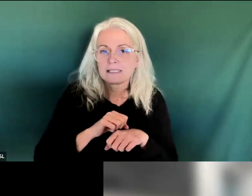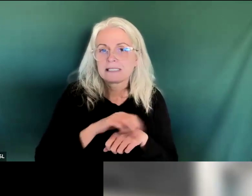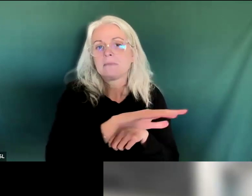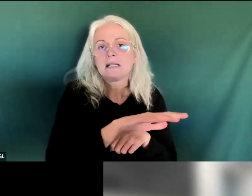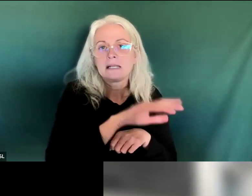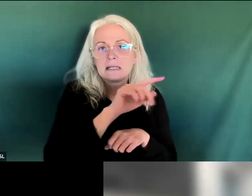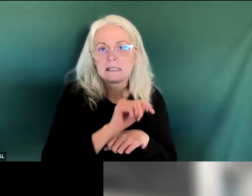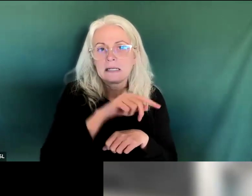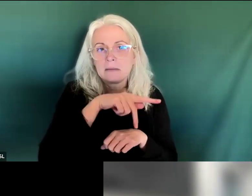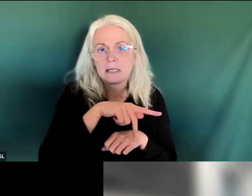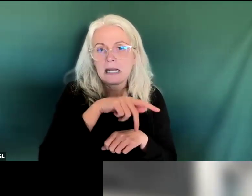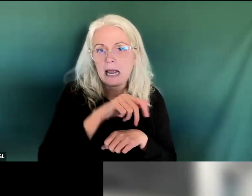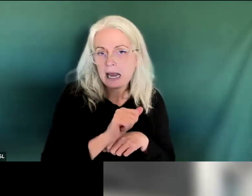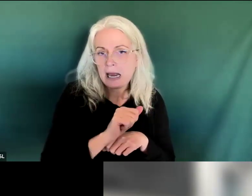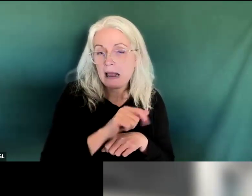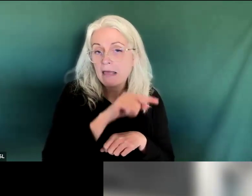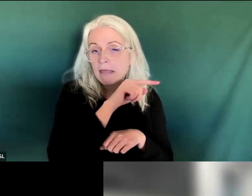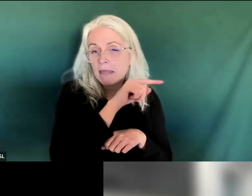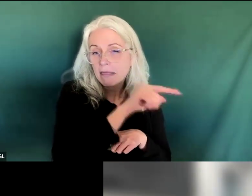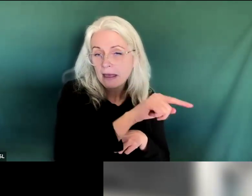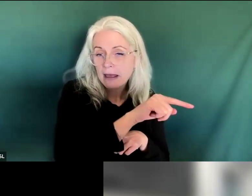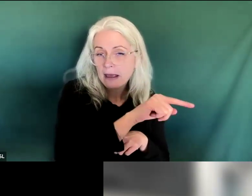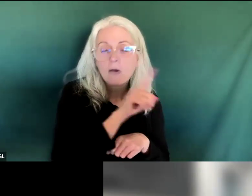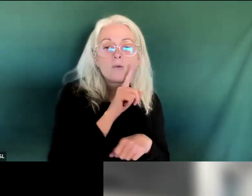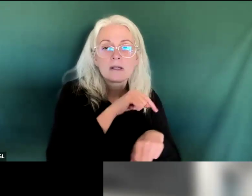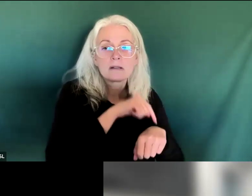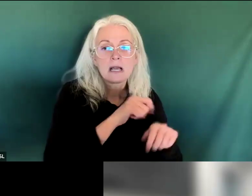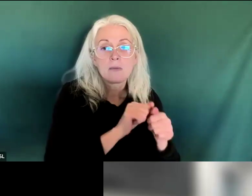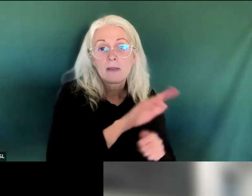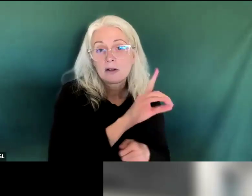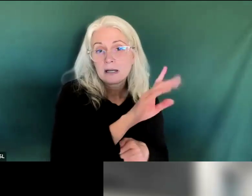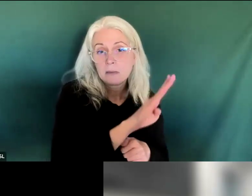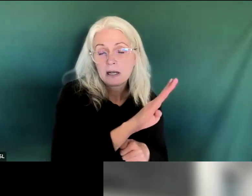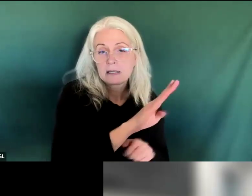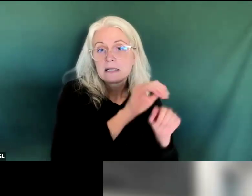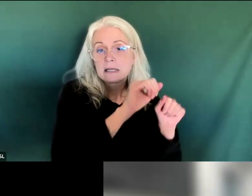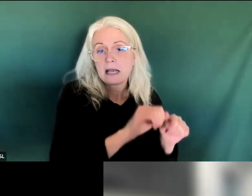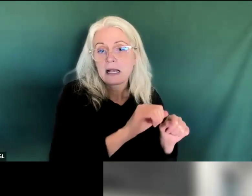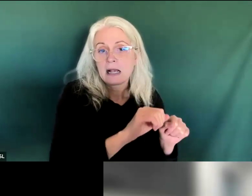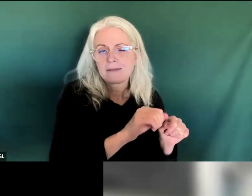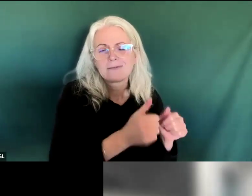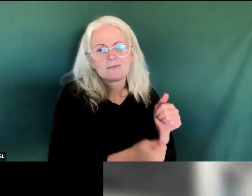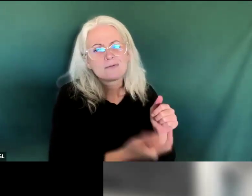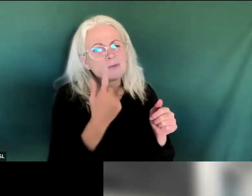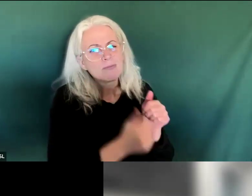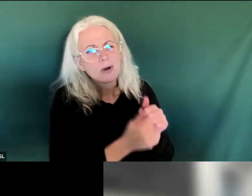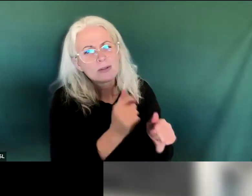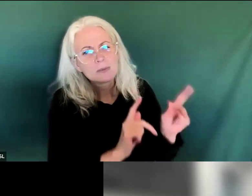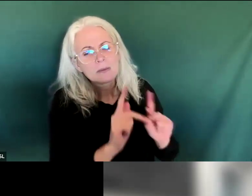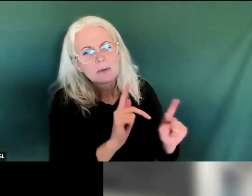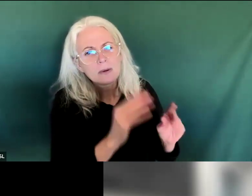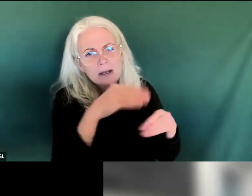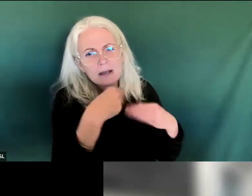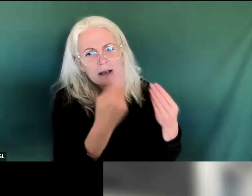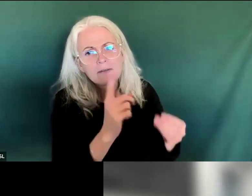the TPA, who would then pretty much real time with their database connection be able to, for the majority of individuals, give a